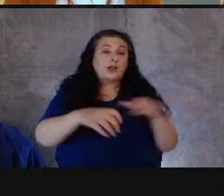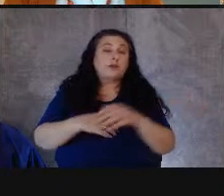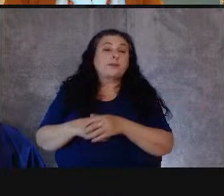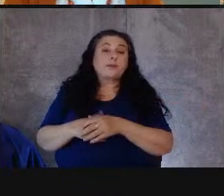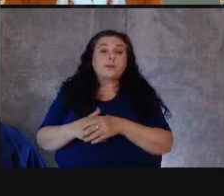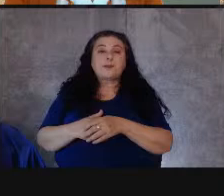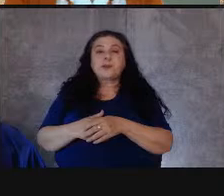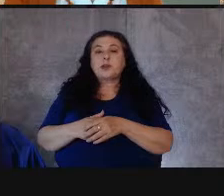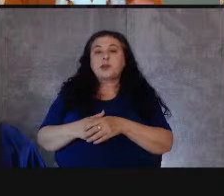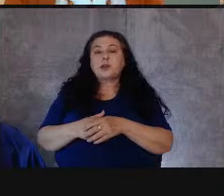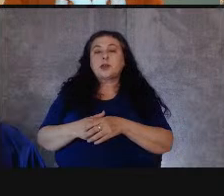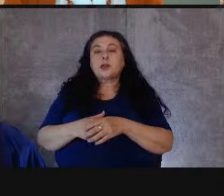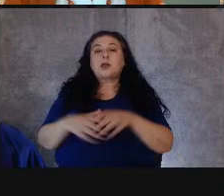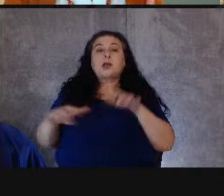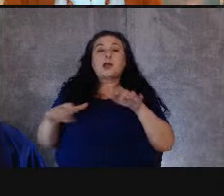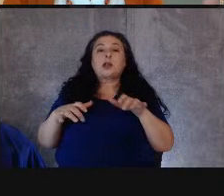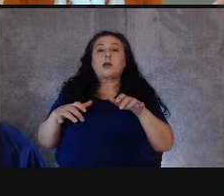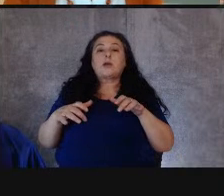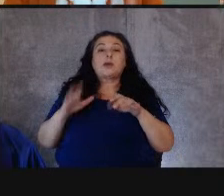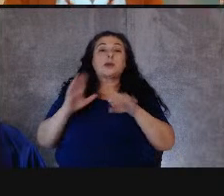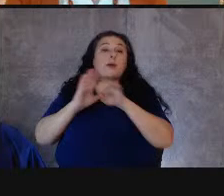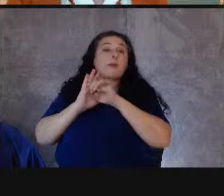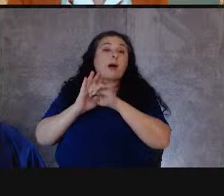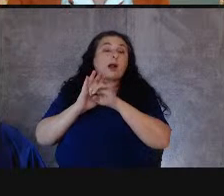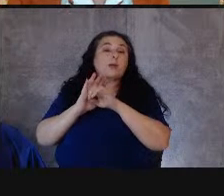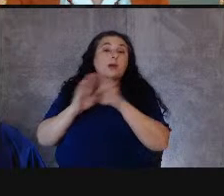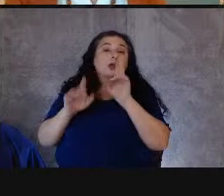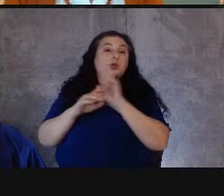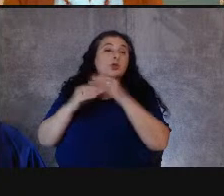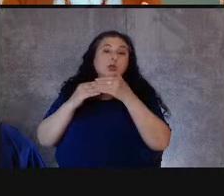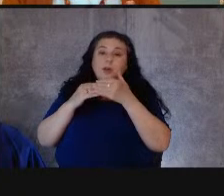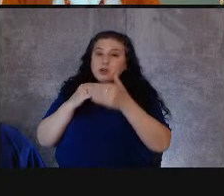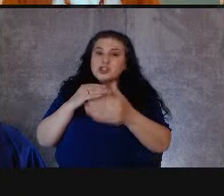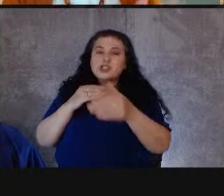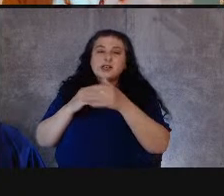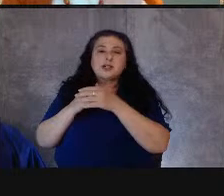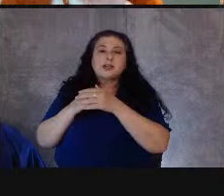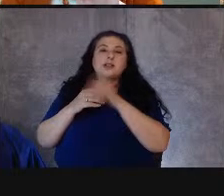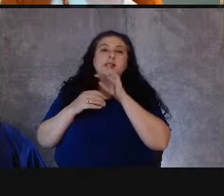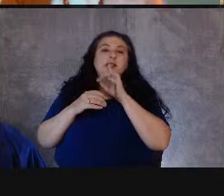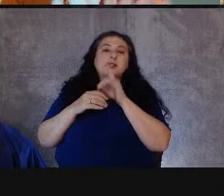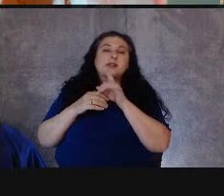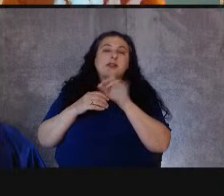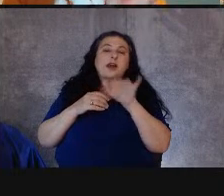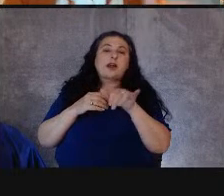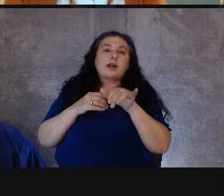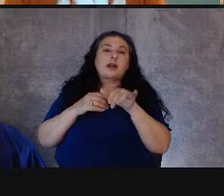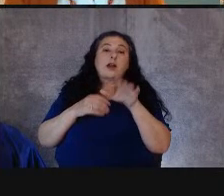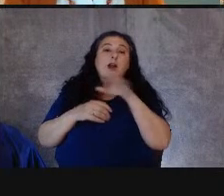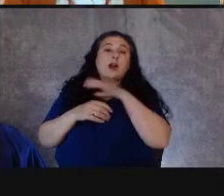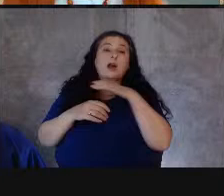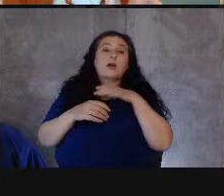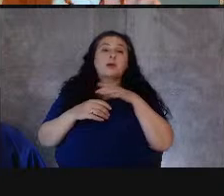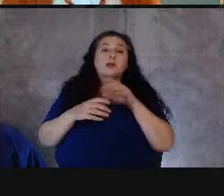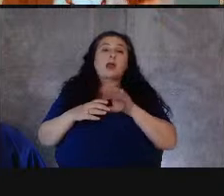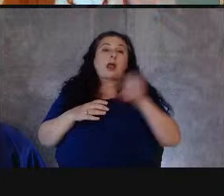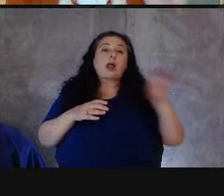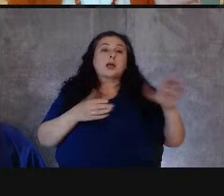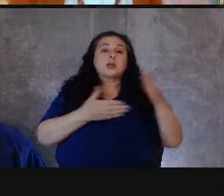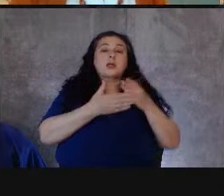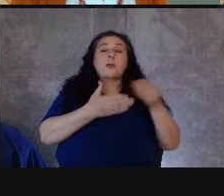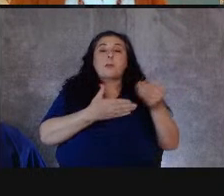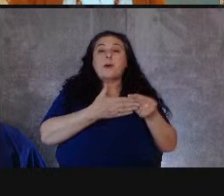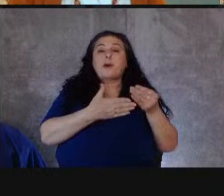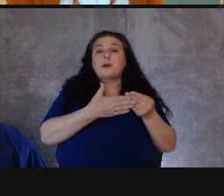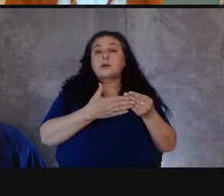And it was done in a model that has been used ever since, which is that Congress allotted some money and